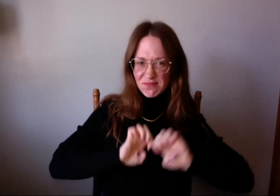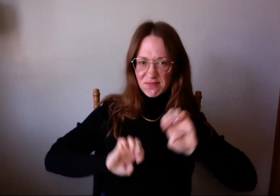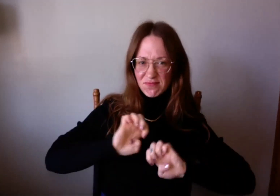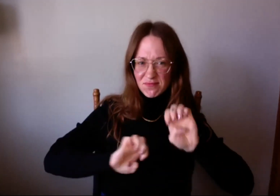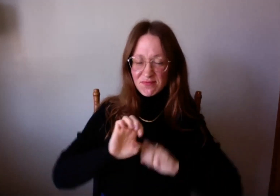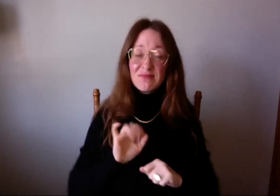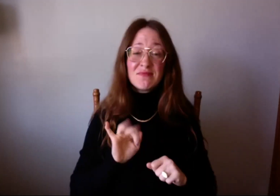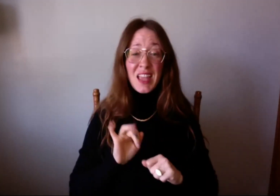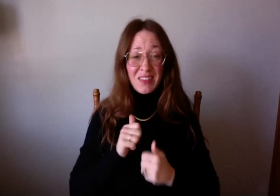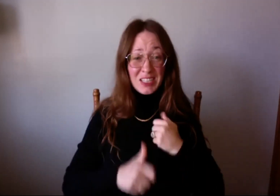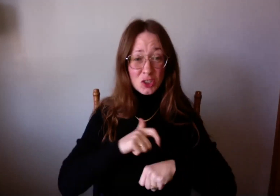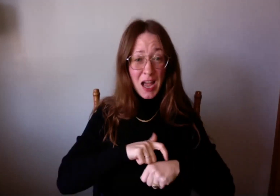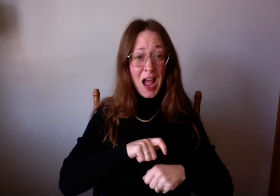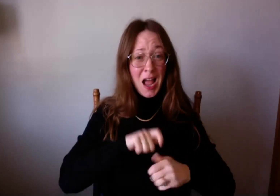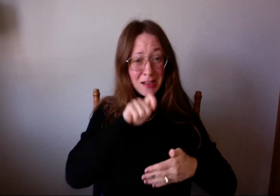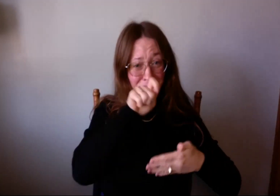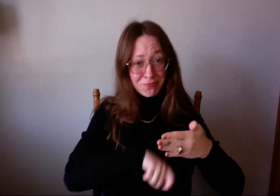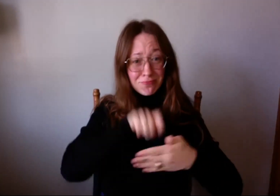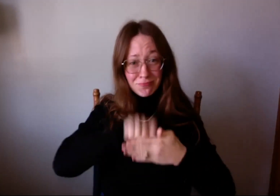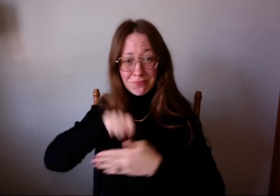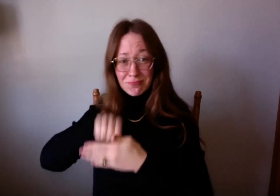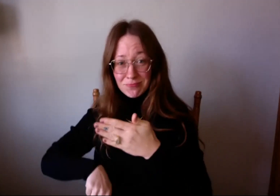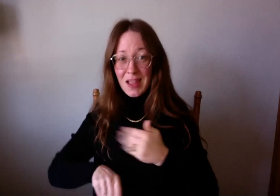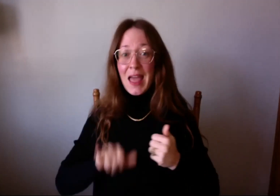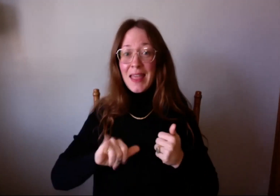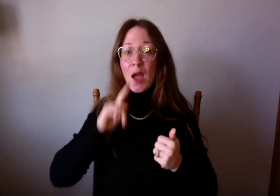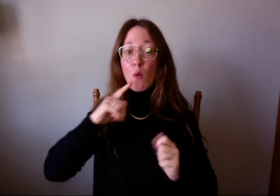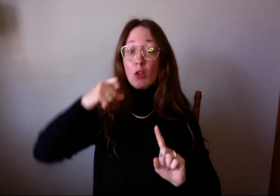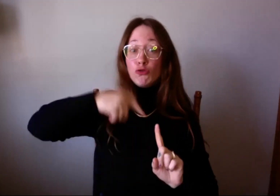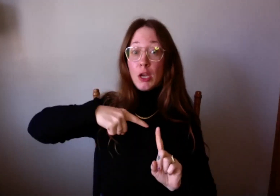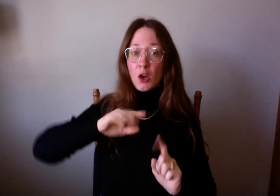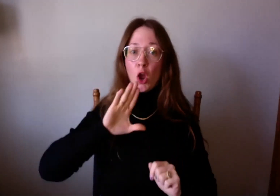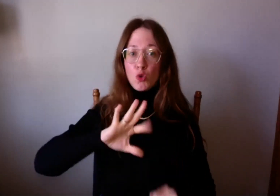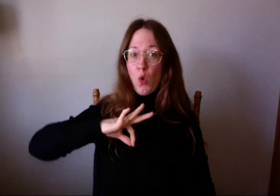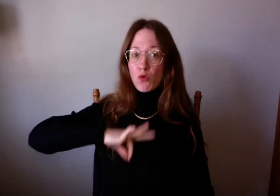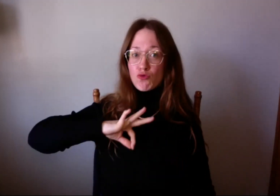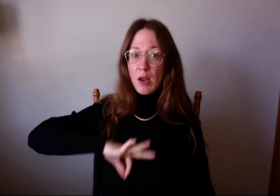help trigger your continuing ed credits and CRC credits for each session.